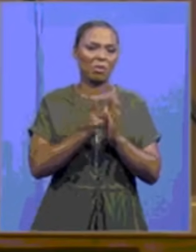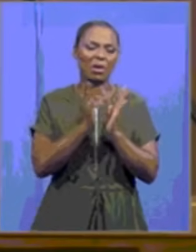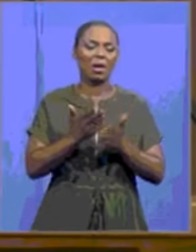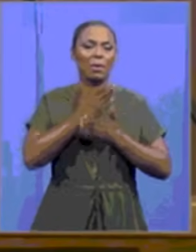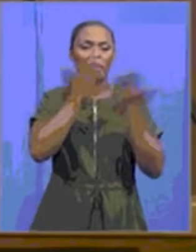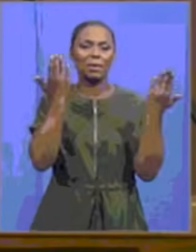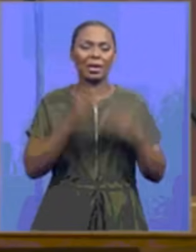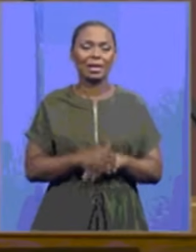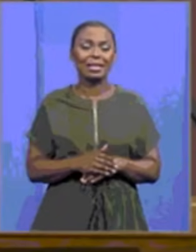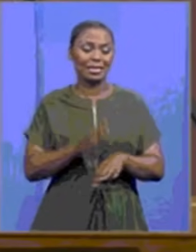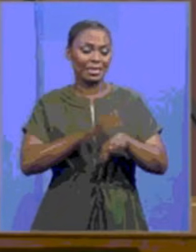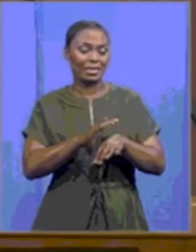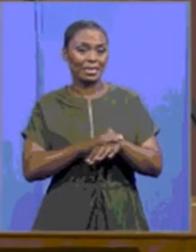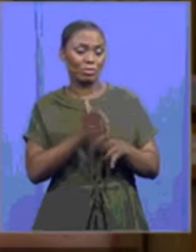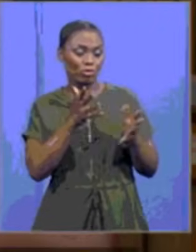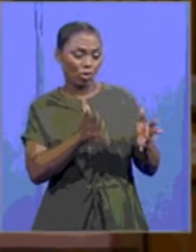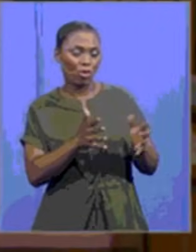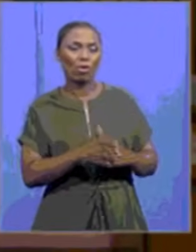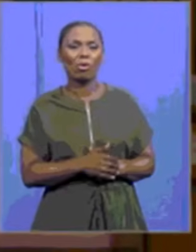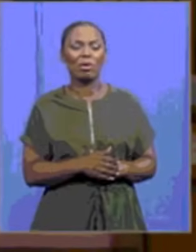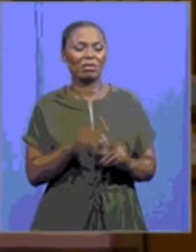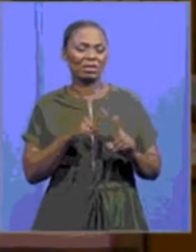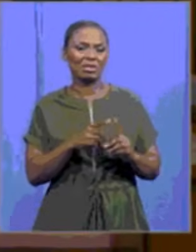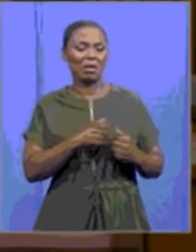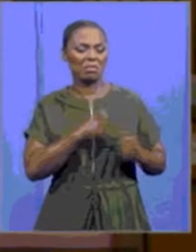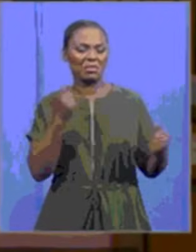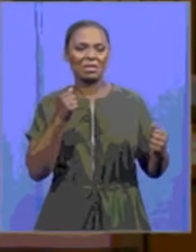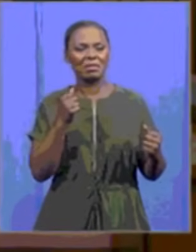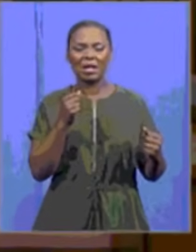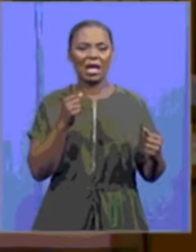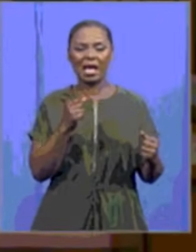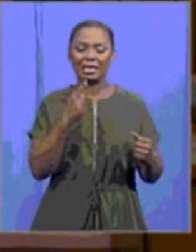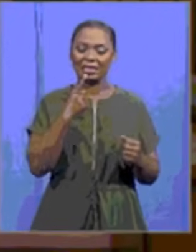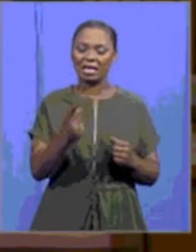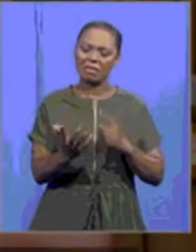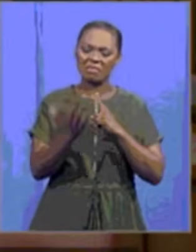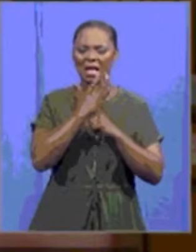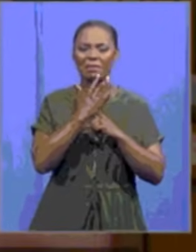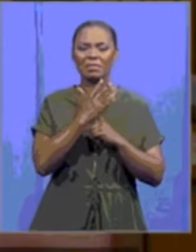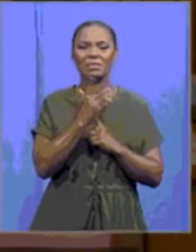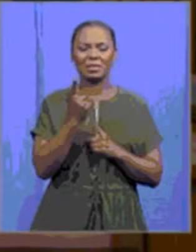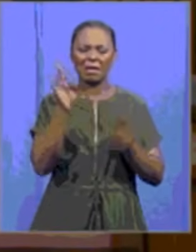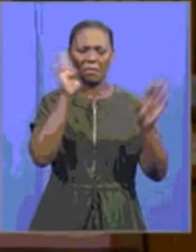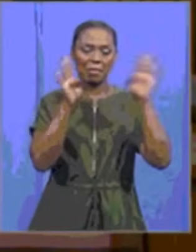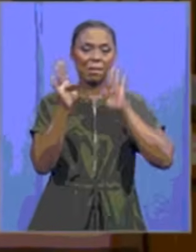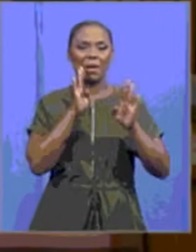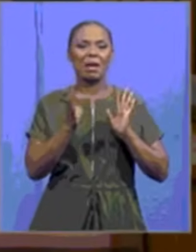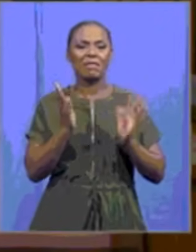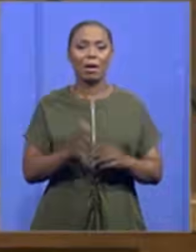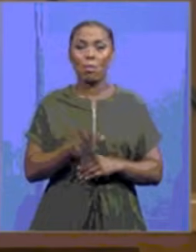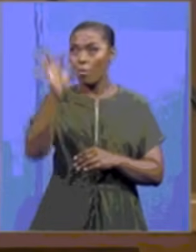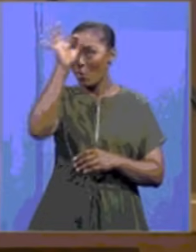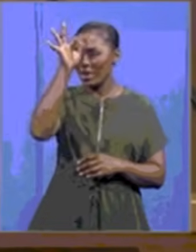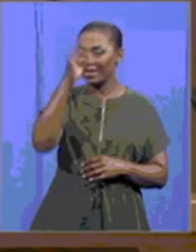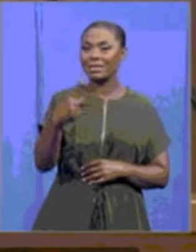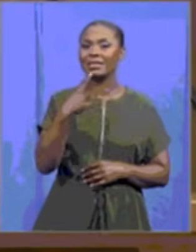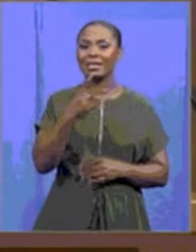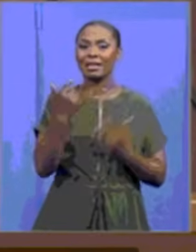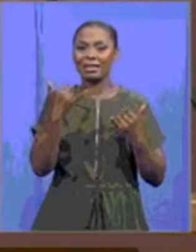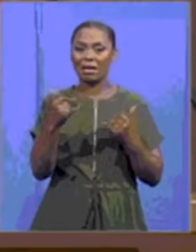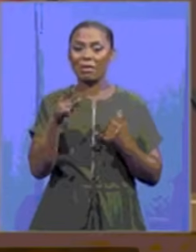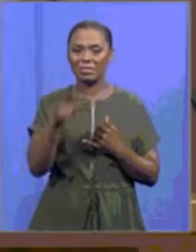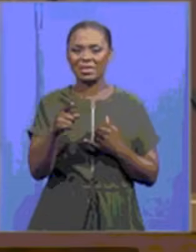le bjalo o ile a se bolele selo gore o hlasetšwe le go tlaišwa. Lephodisa leo go bolelwago gore le tšere dintlha